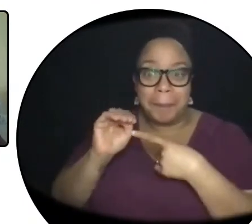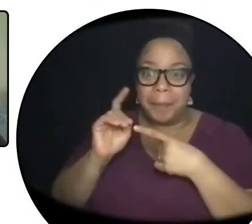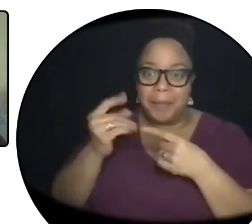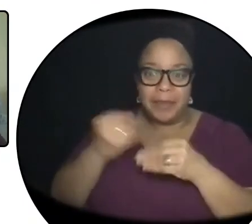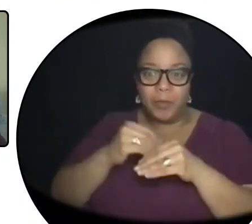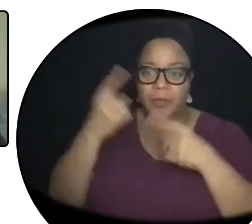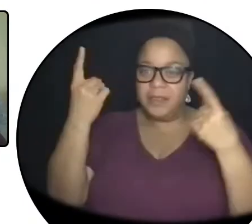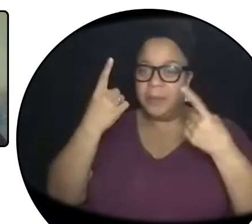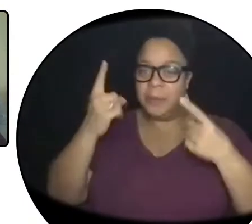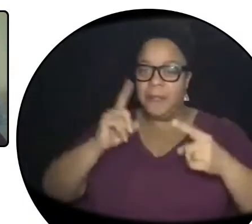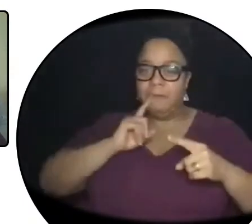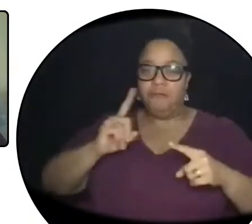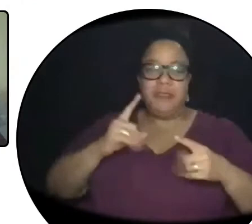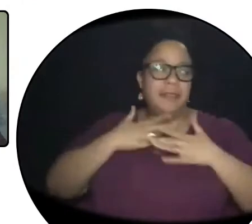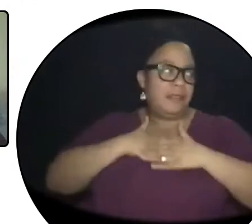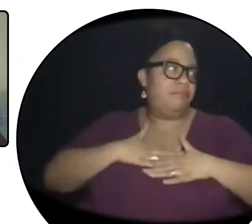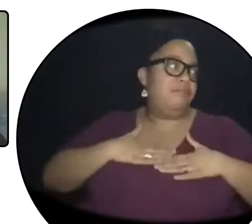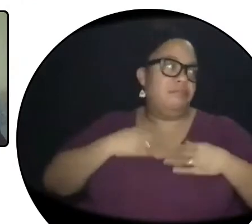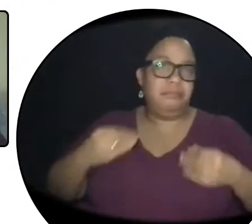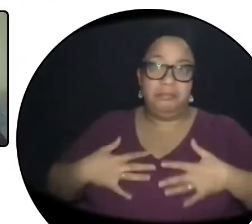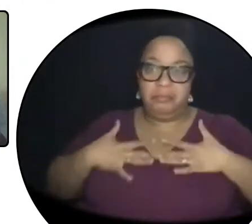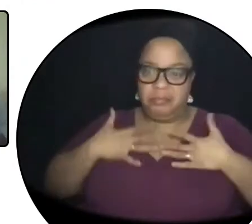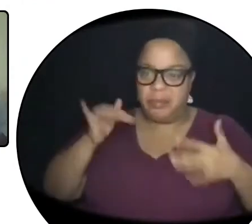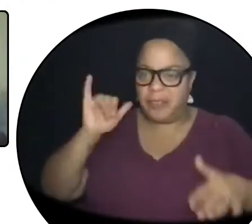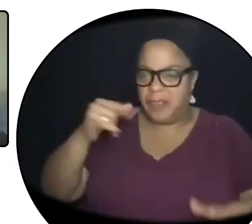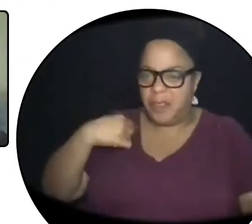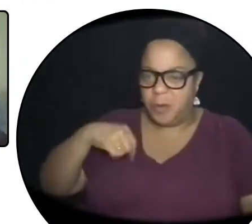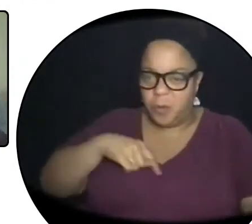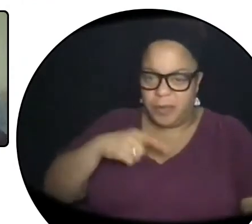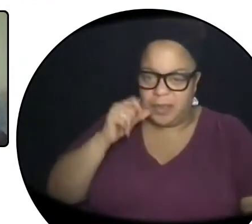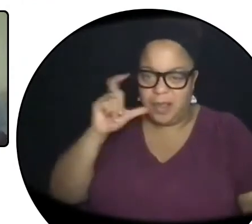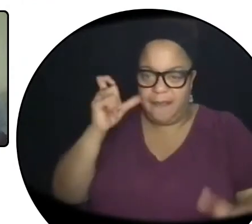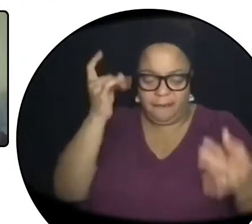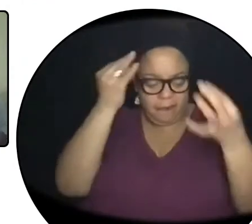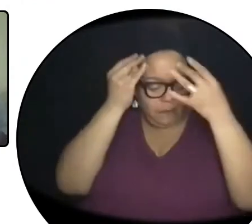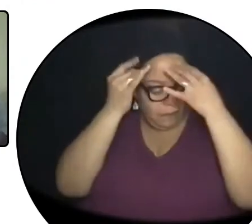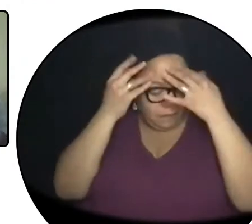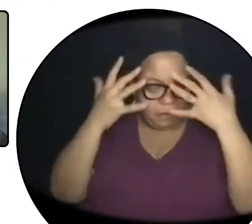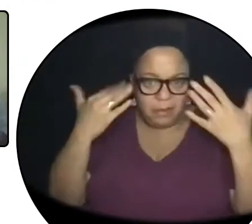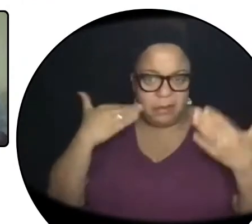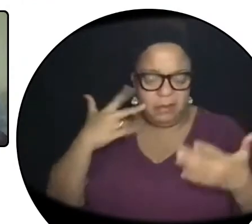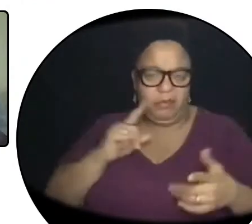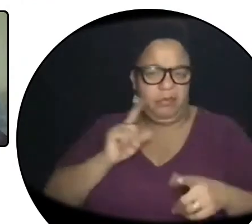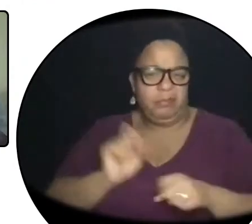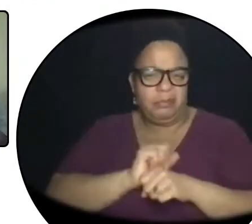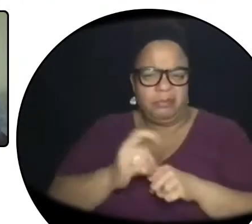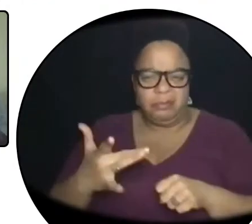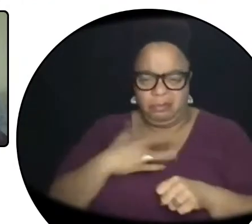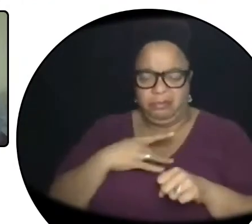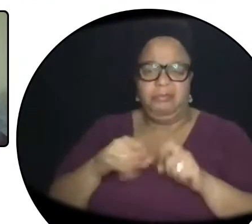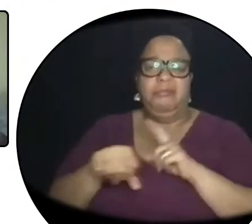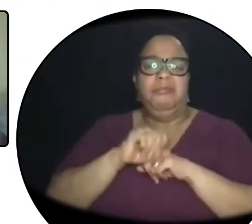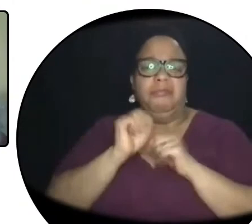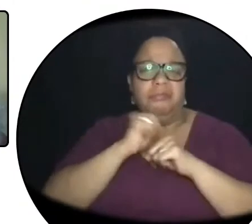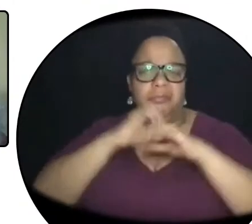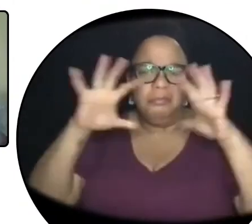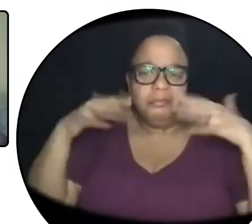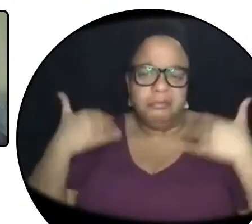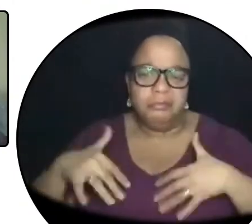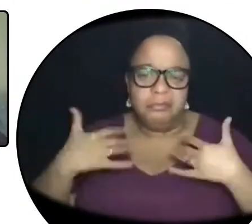Brown. Well, I love that, and I love the fact that so many of our loved ones got put up and